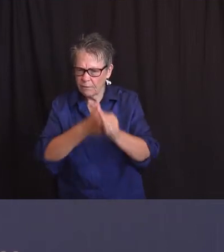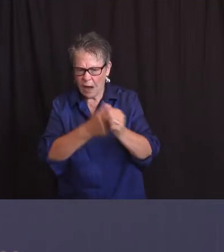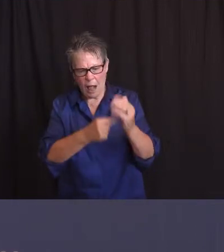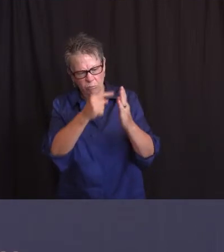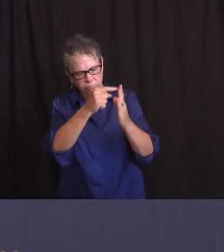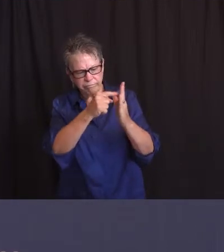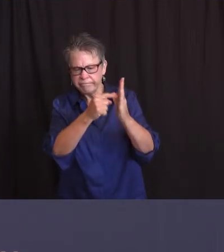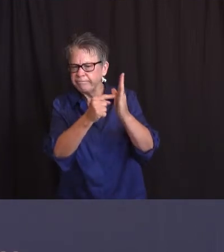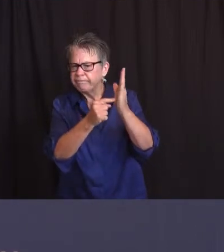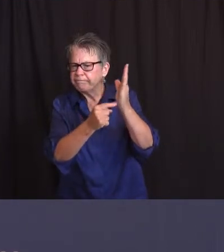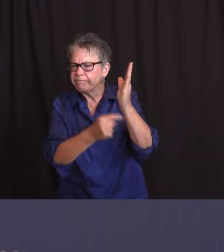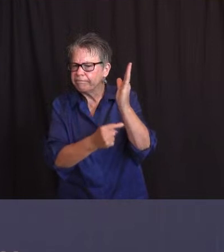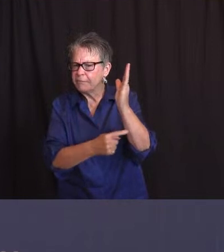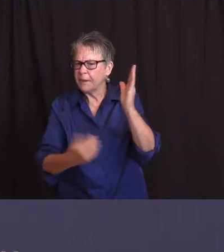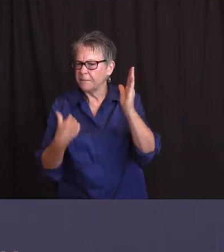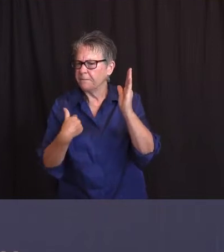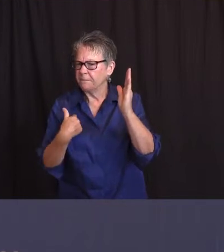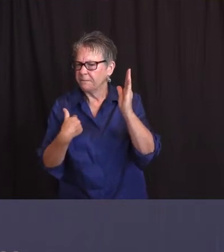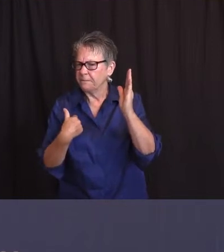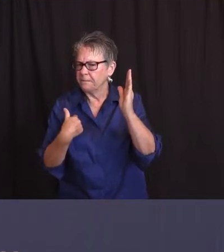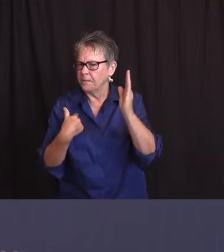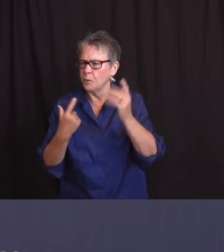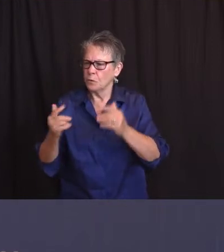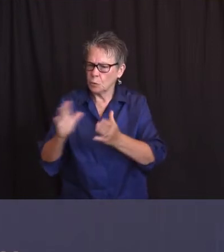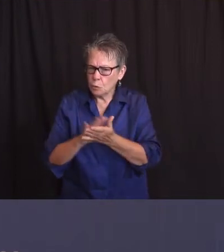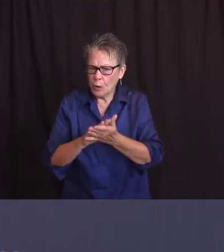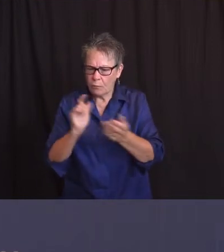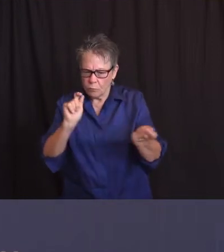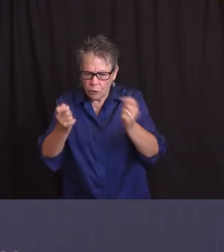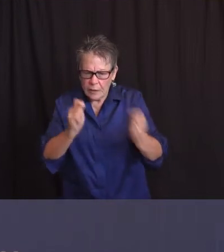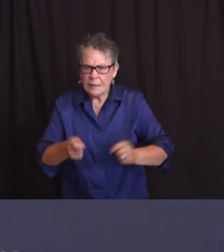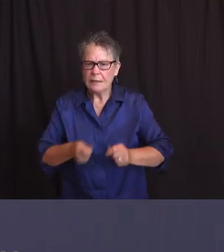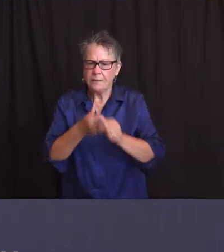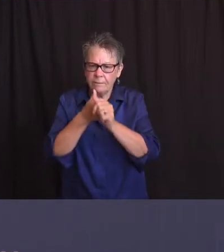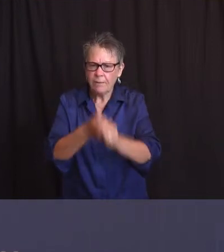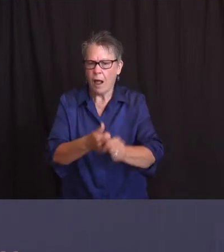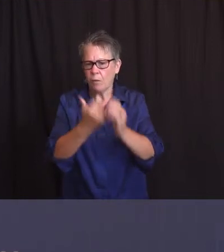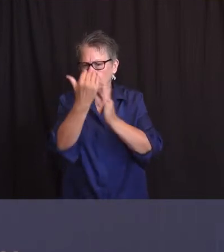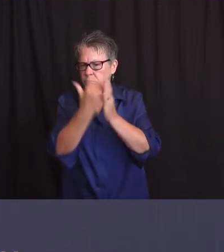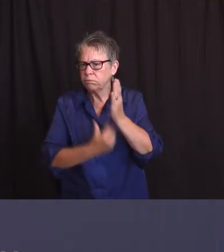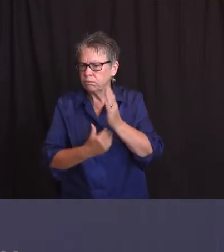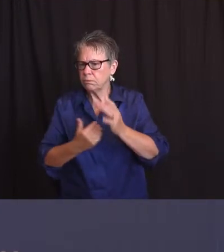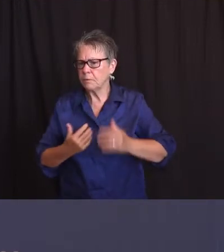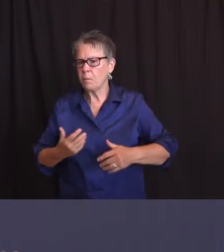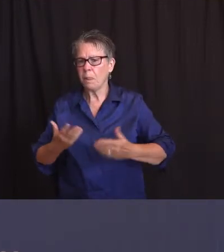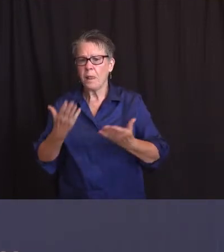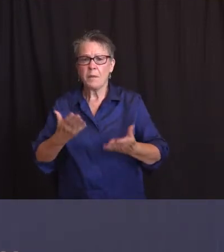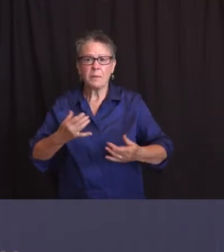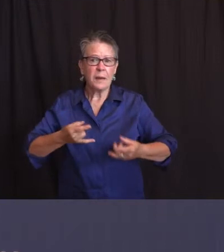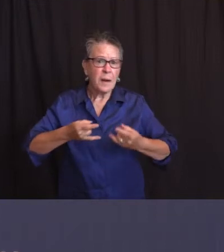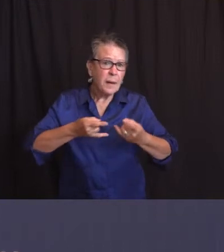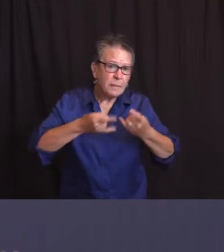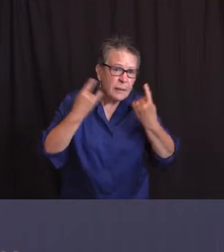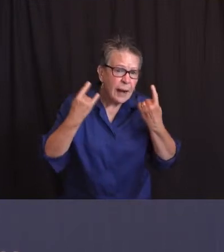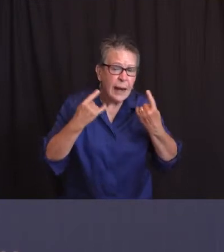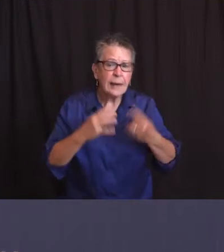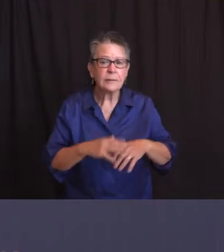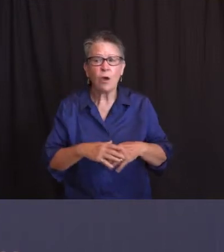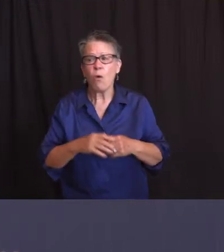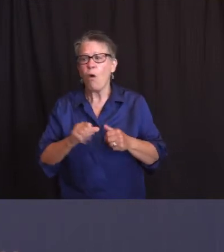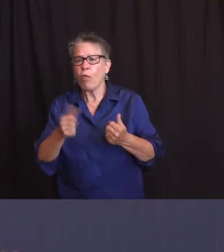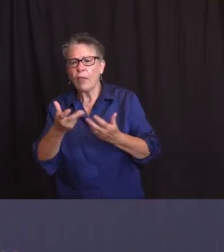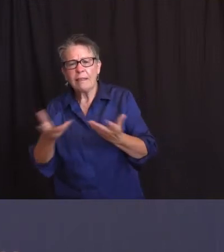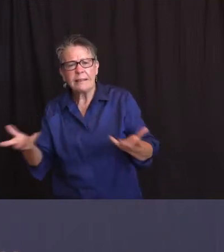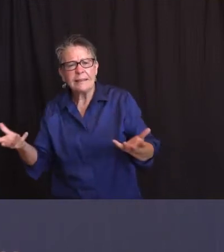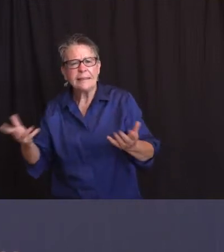also said that as it relates to things like masking or other things of that nature in the public